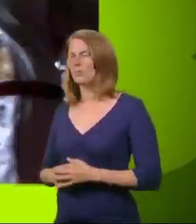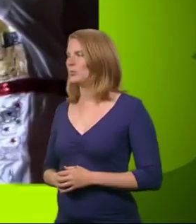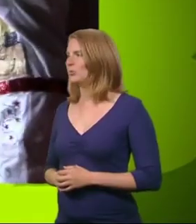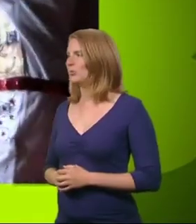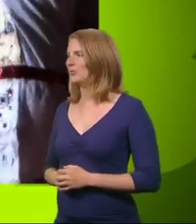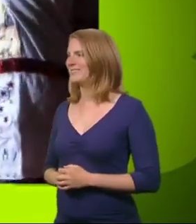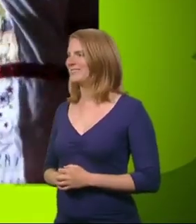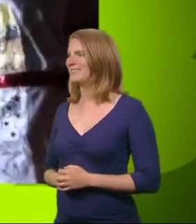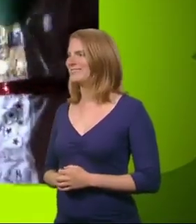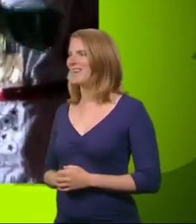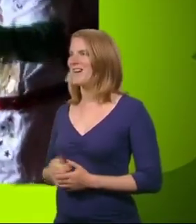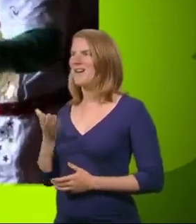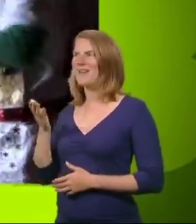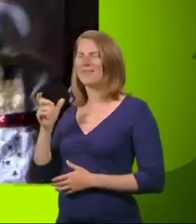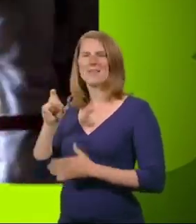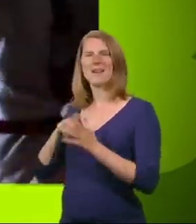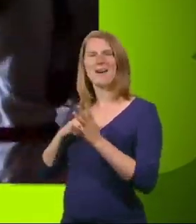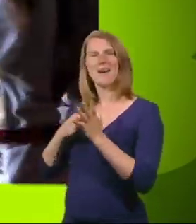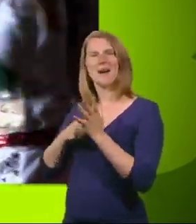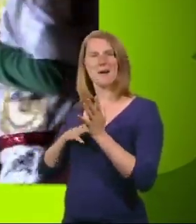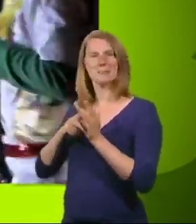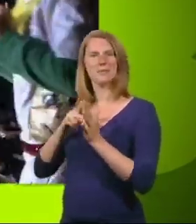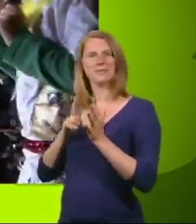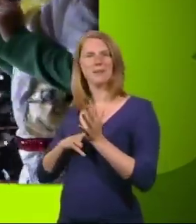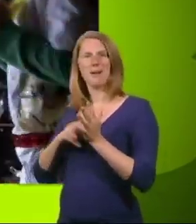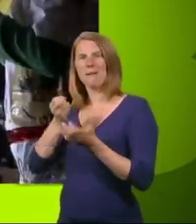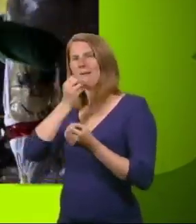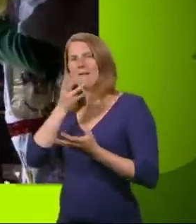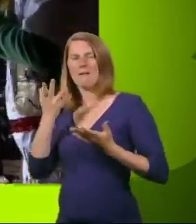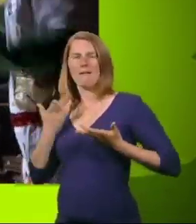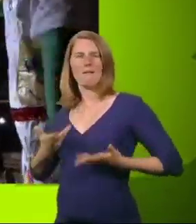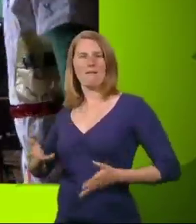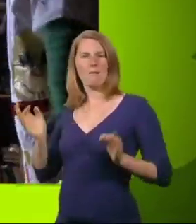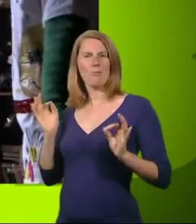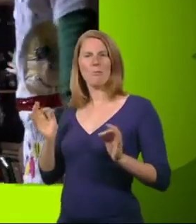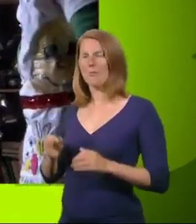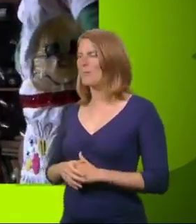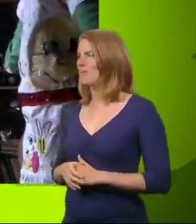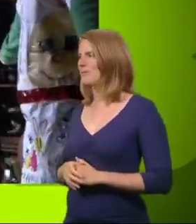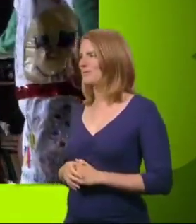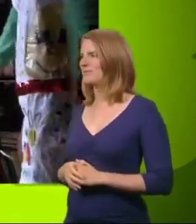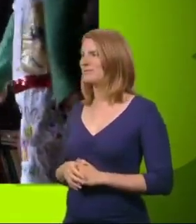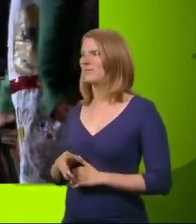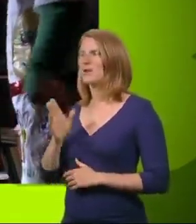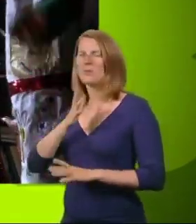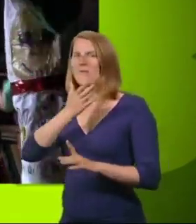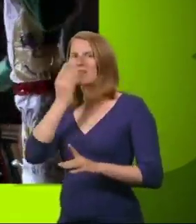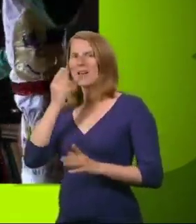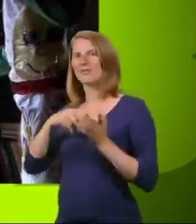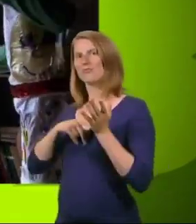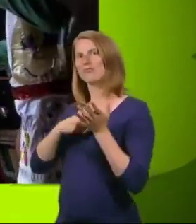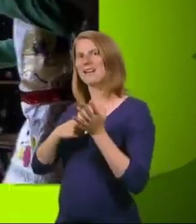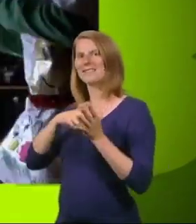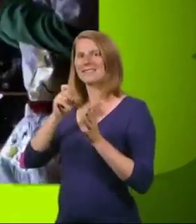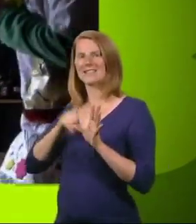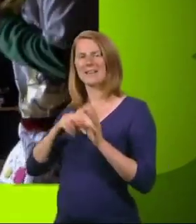And Carmen, looking absolutely stunning in the PS to resist stocks. And not forgetting the amazing Tracy Deaker herself.